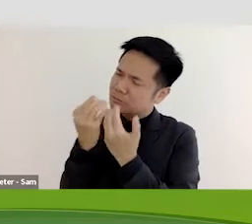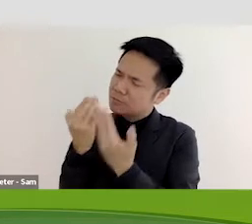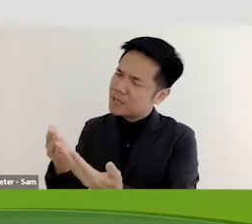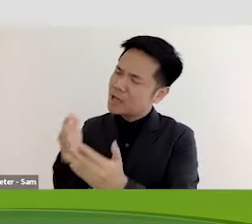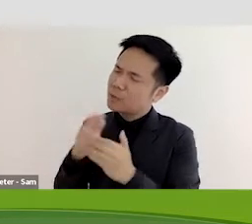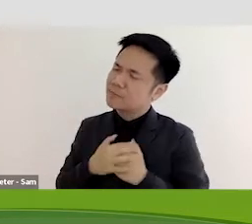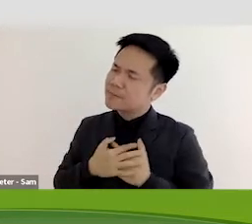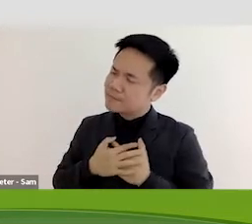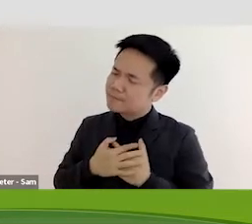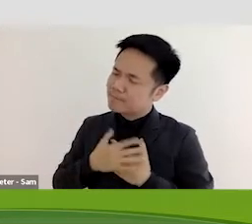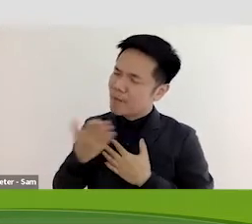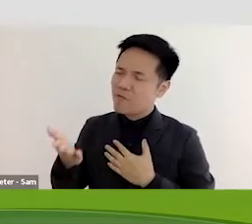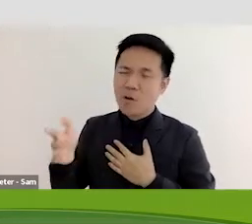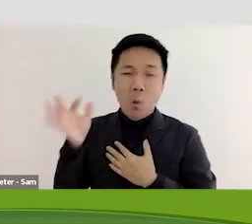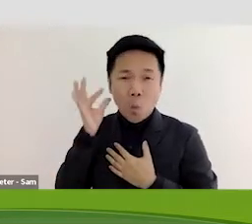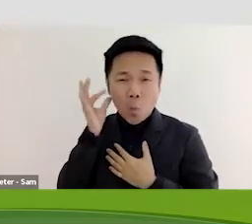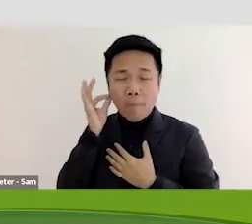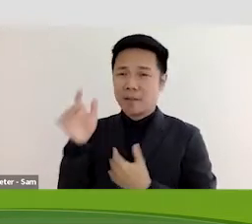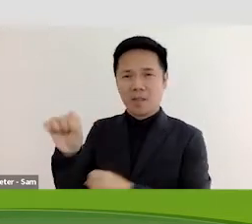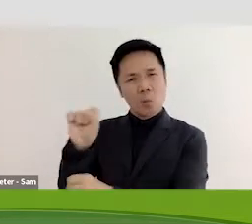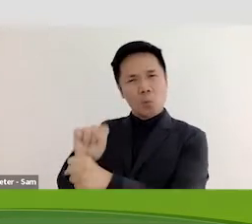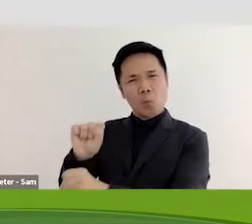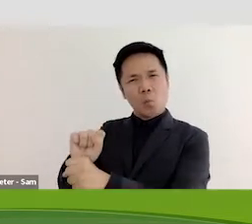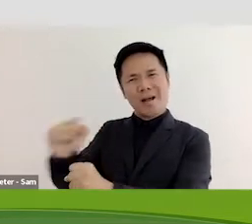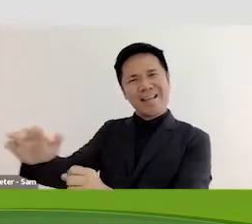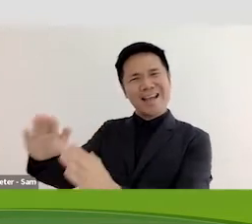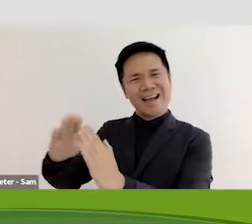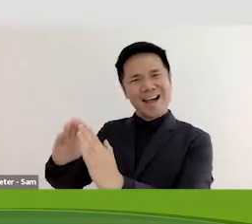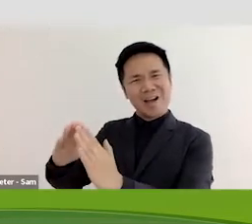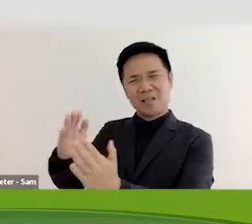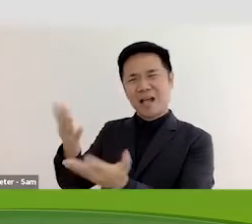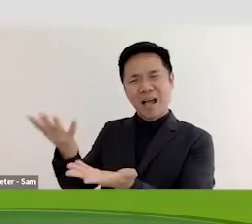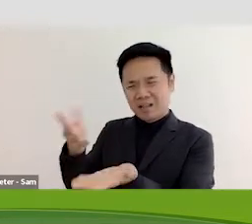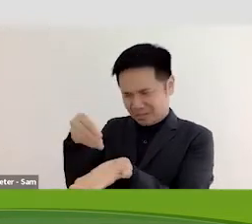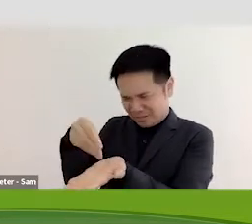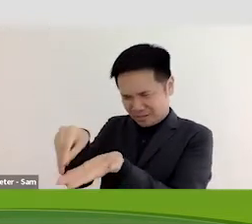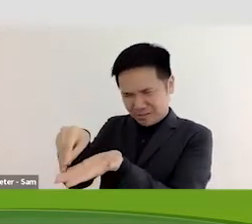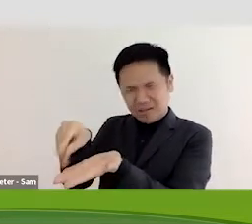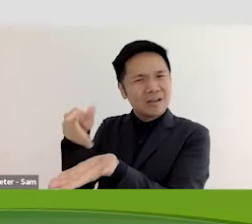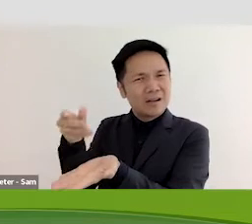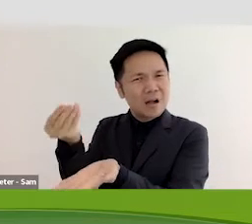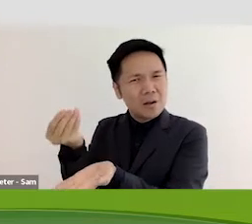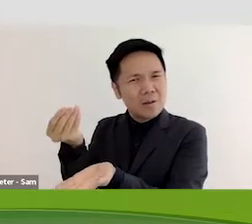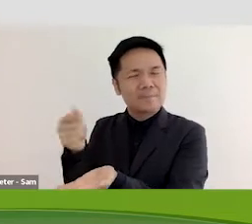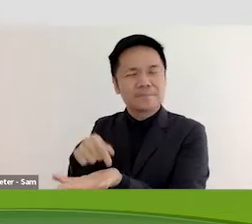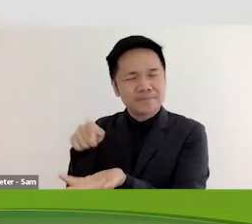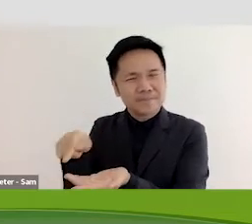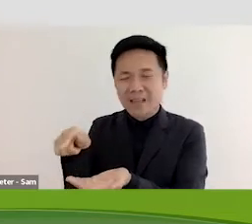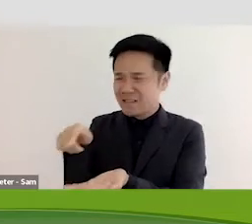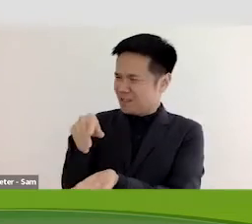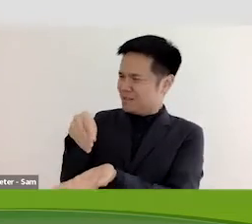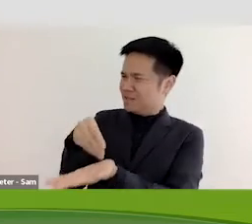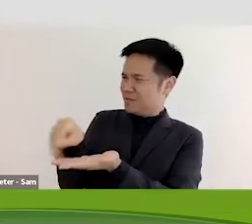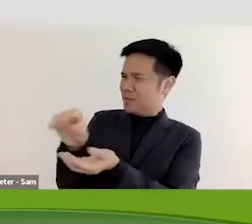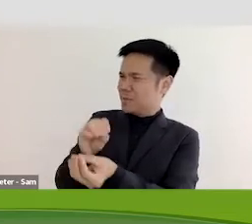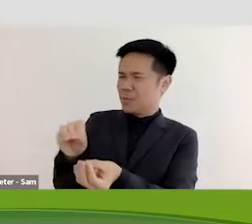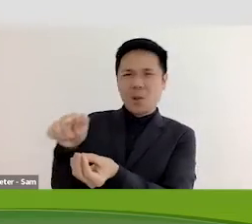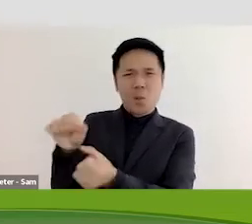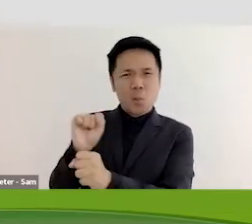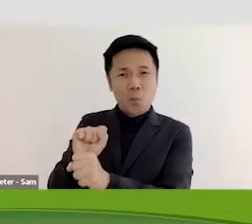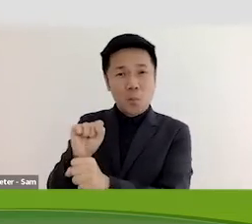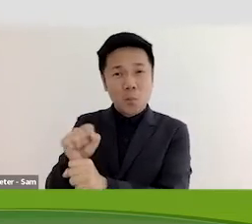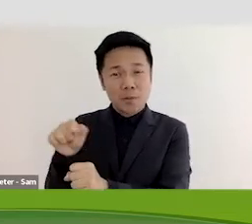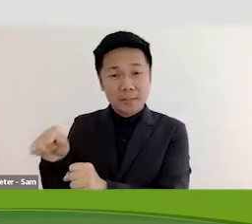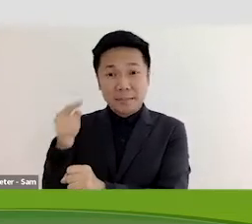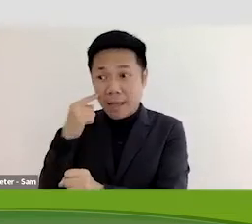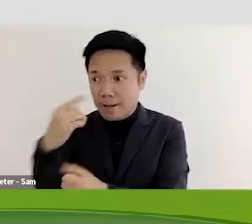reduce, and redistribute unpaid care and domestic work, and ensure the participation of unpaid care and domestic workers in